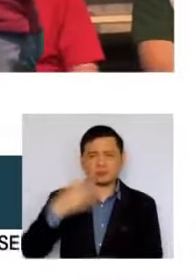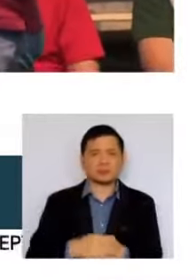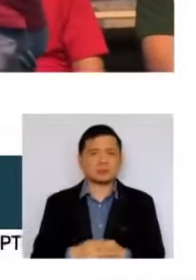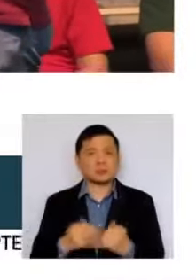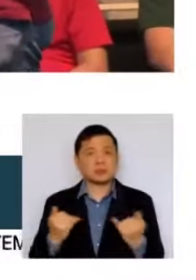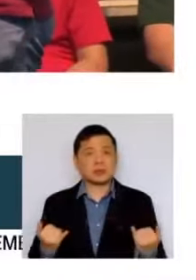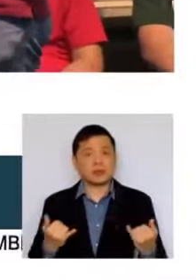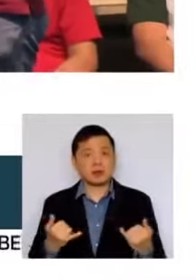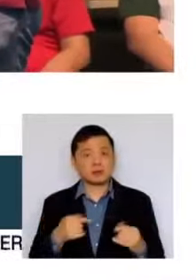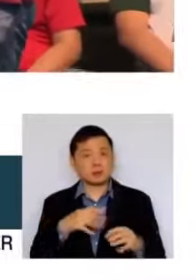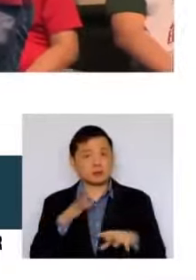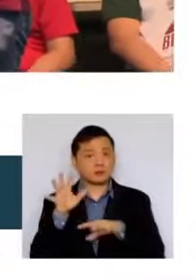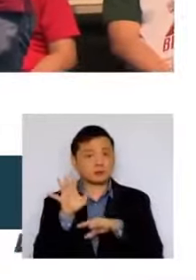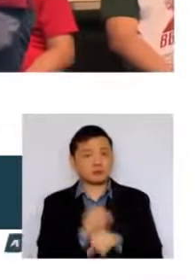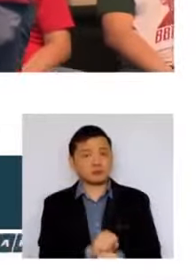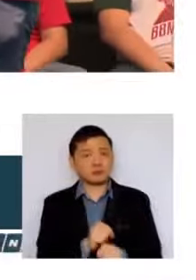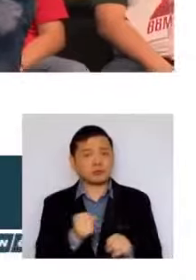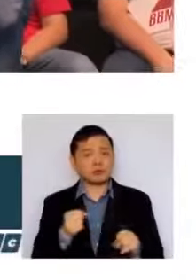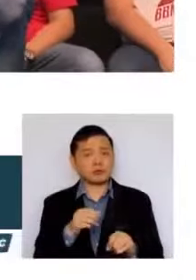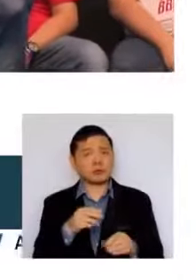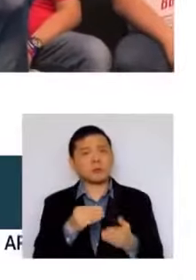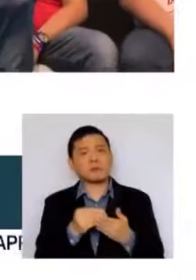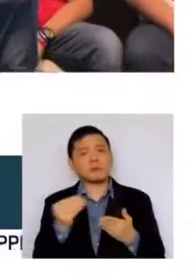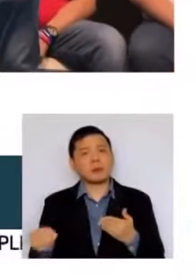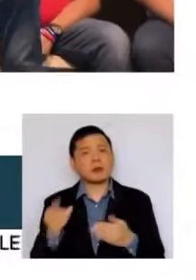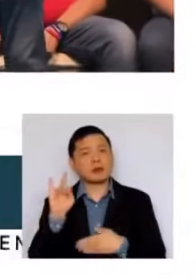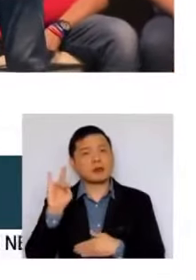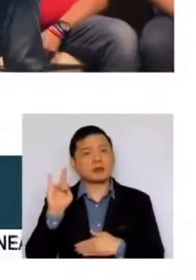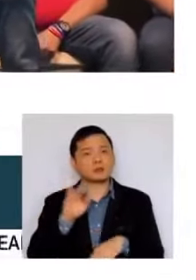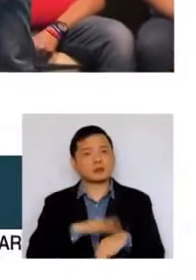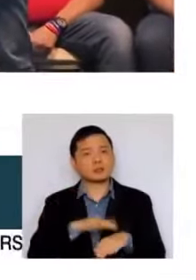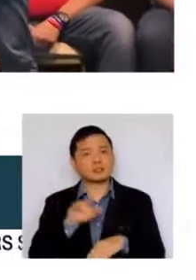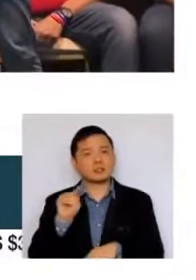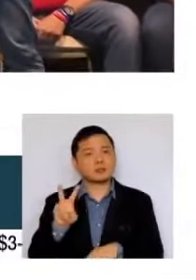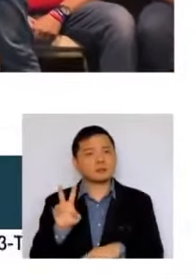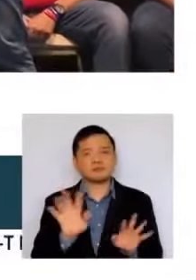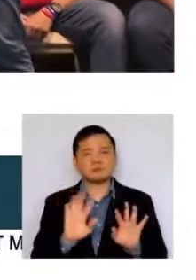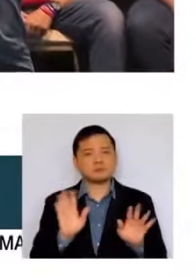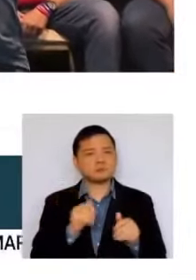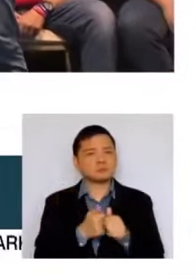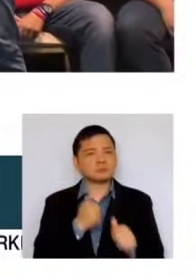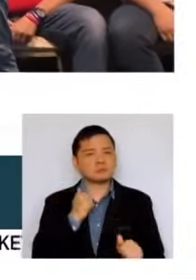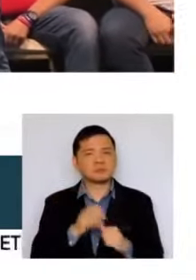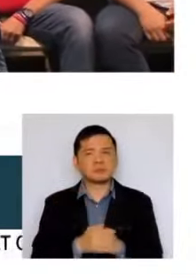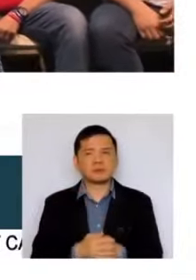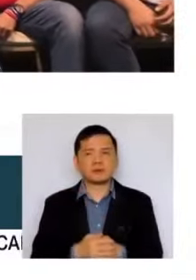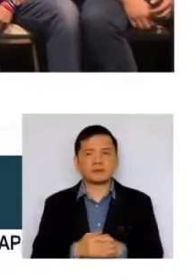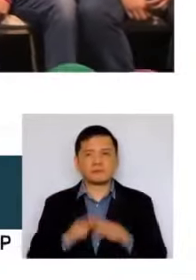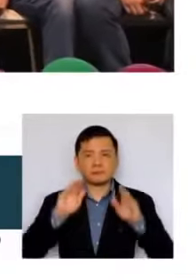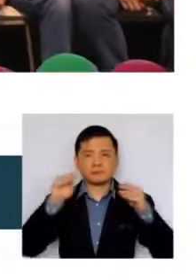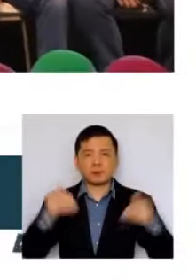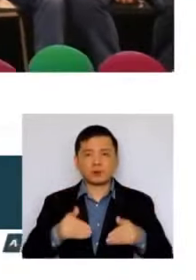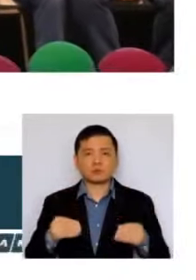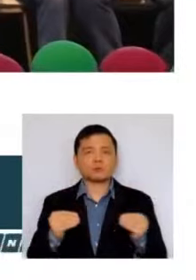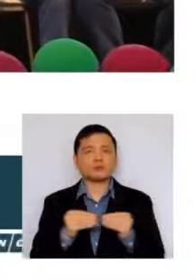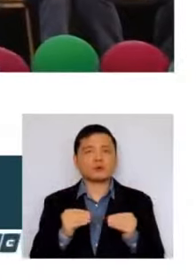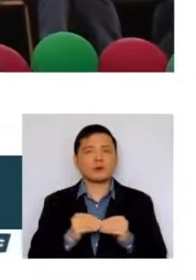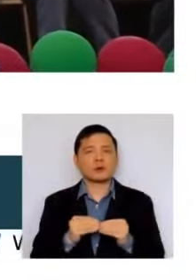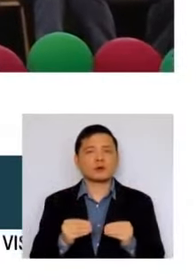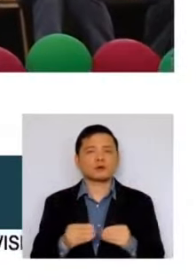traditional paid advertising in favor of the more organic or